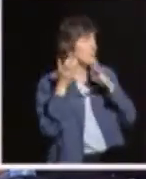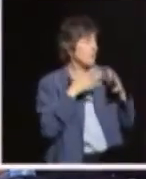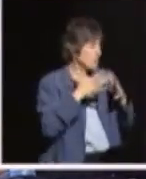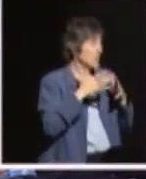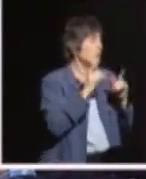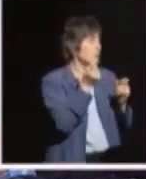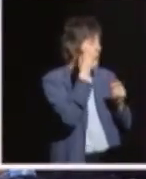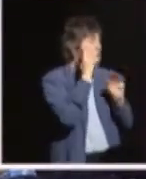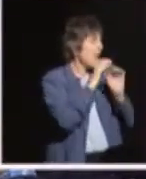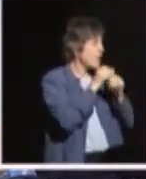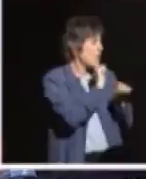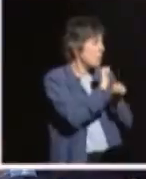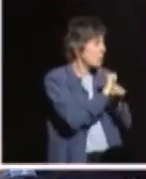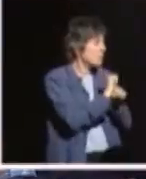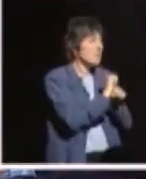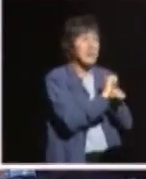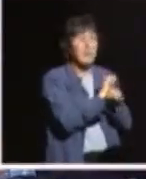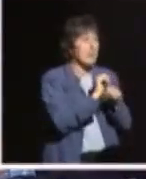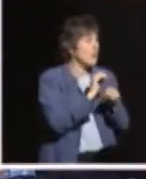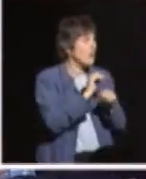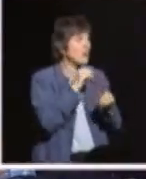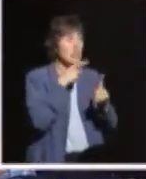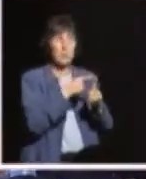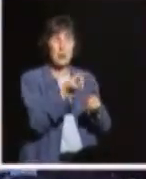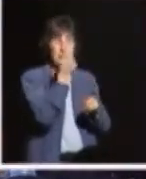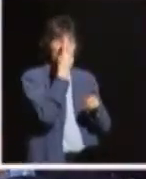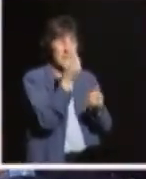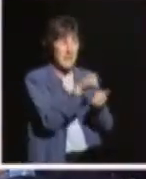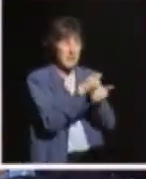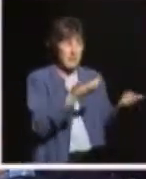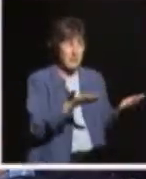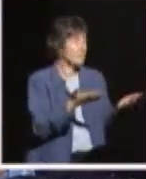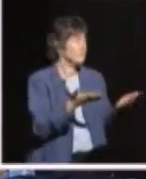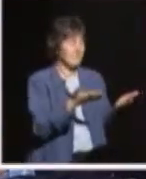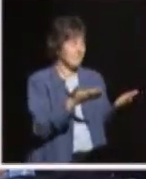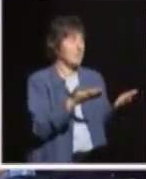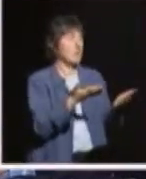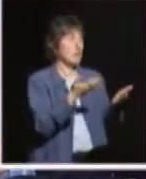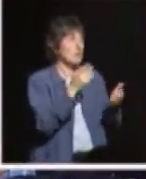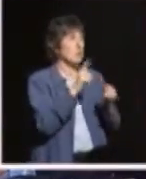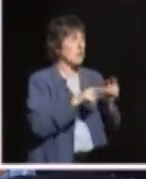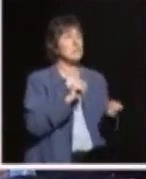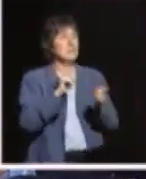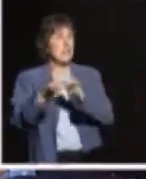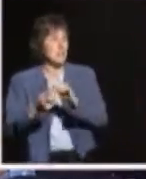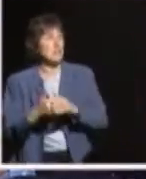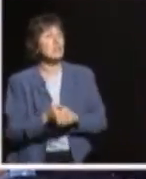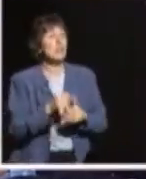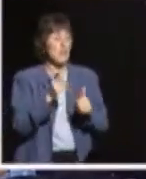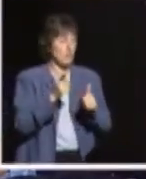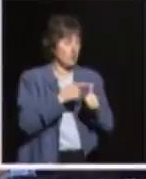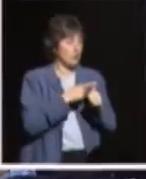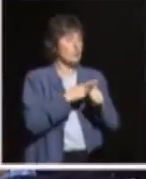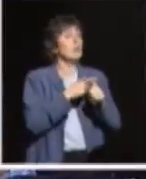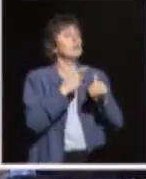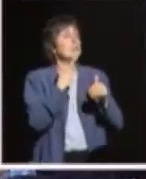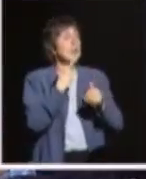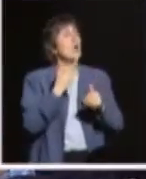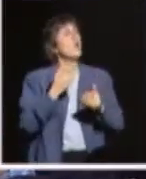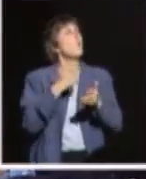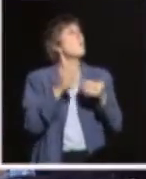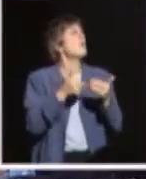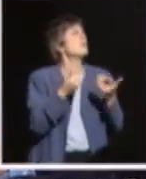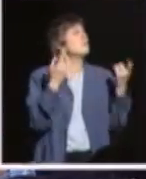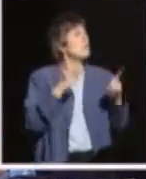make things better won't be there. So let's have a clean break with the past. Let's start anew and bring a government